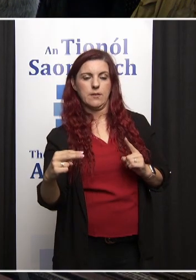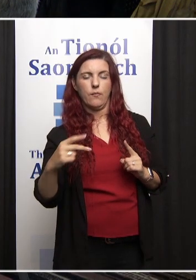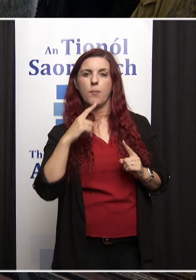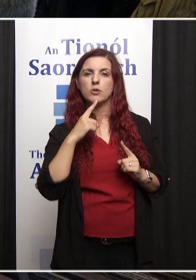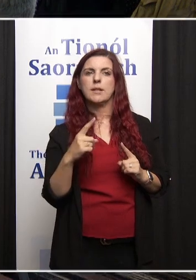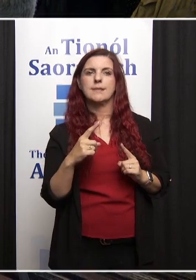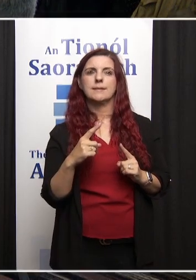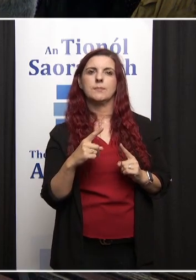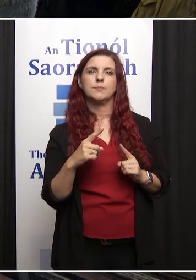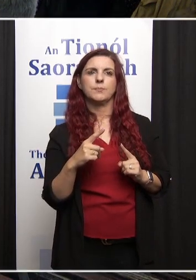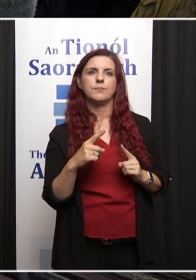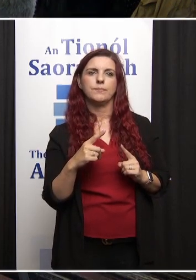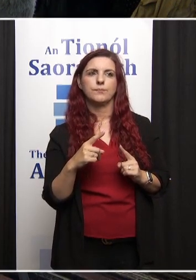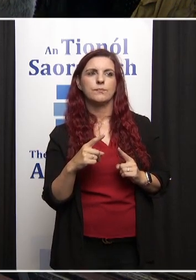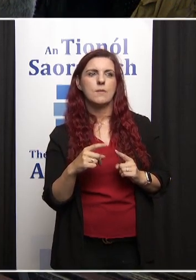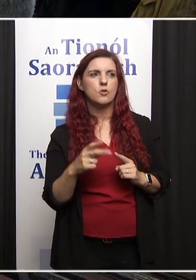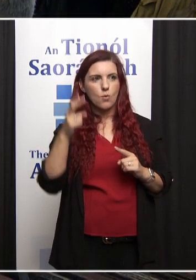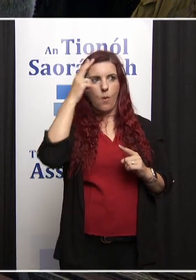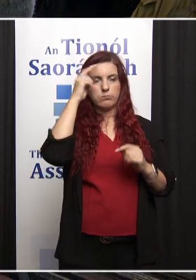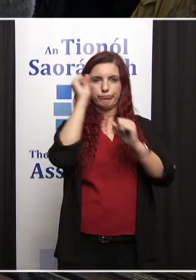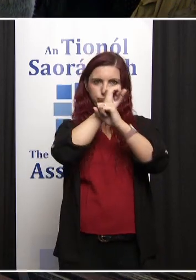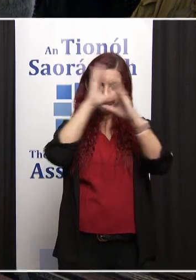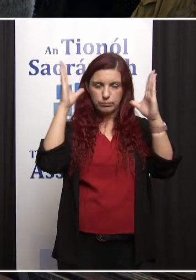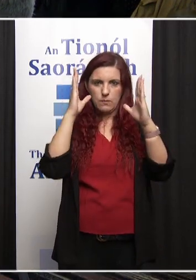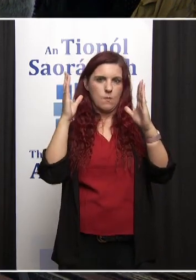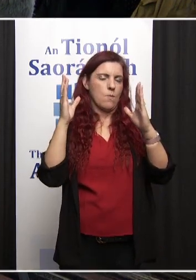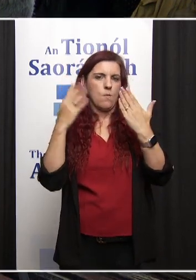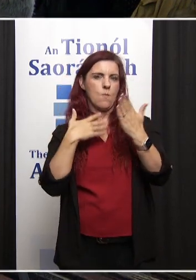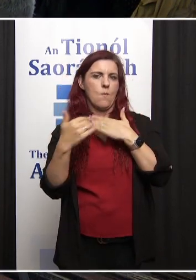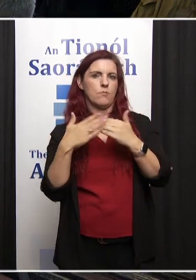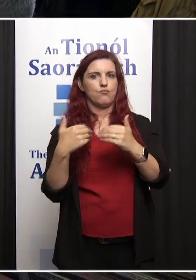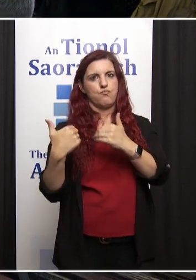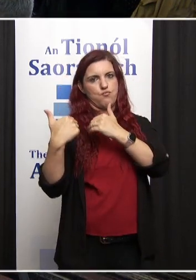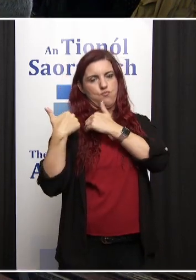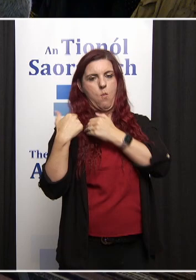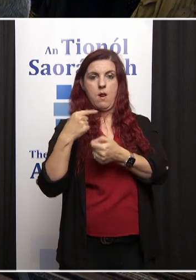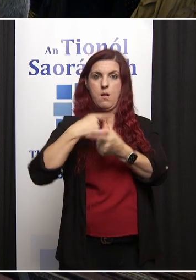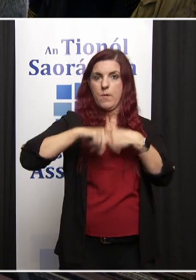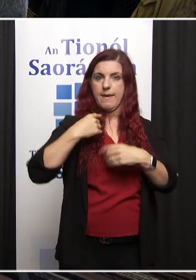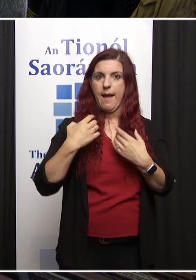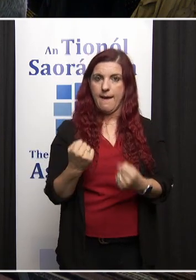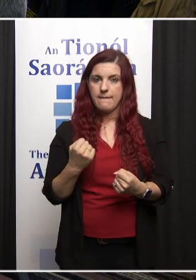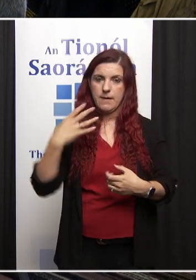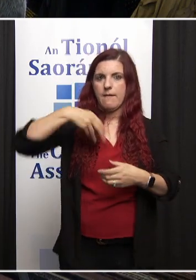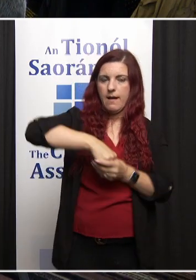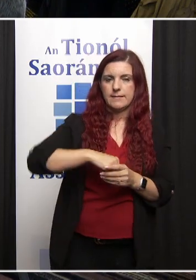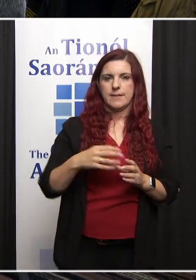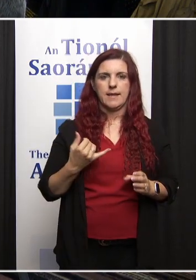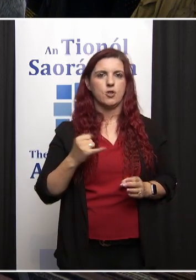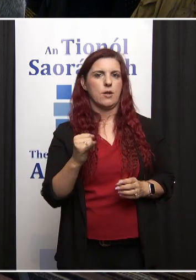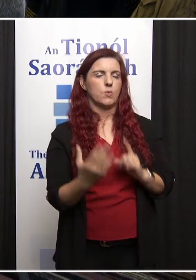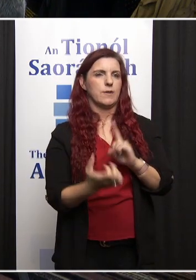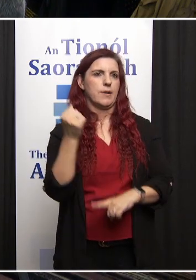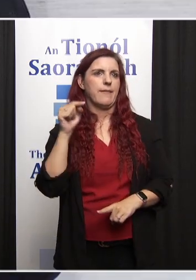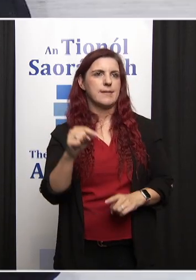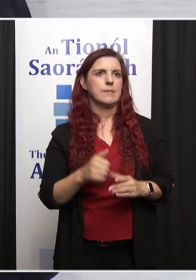nonetheless, to understand what our part we're playing in this journey today and in a number